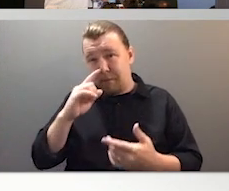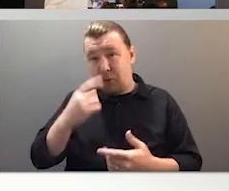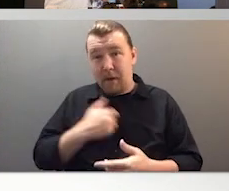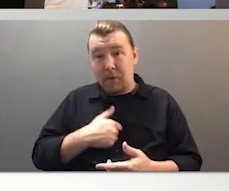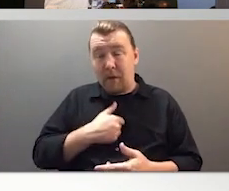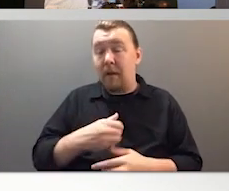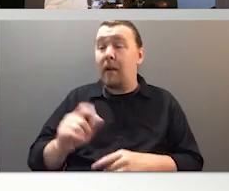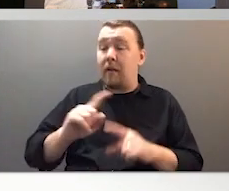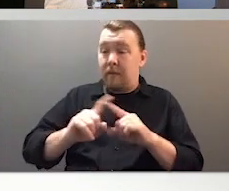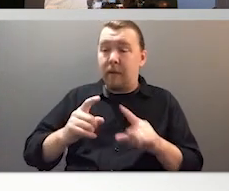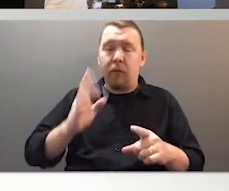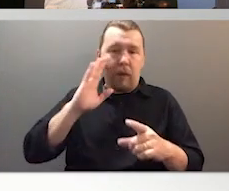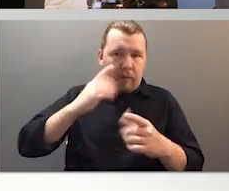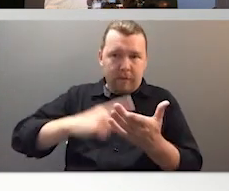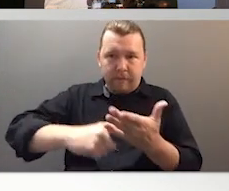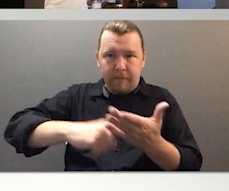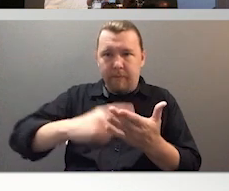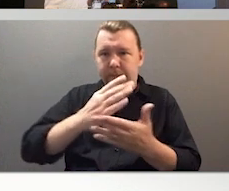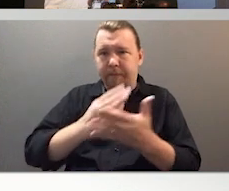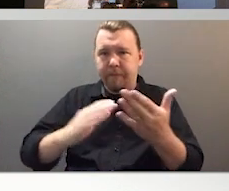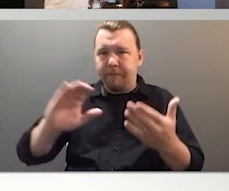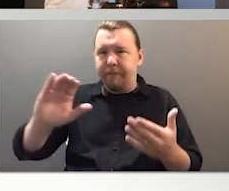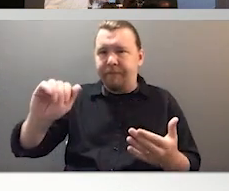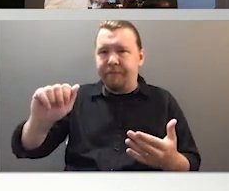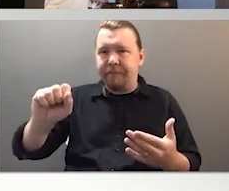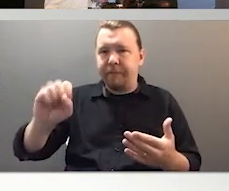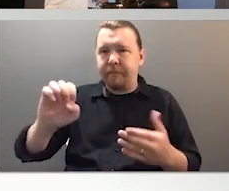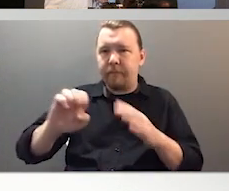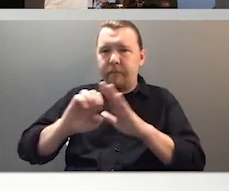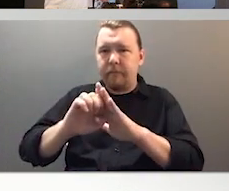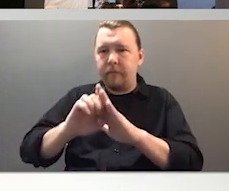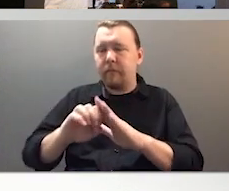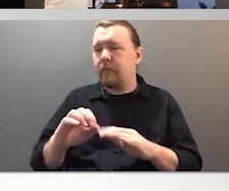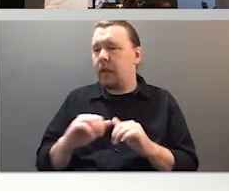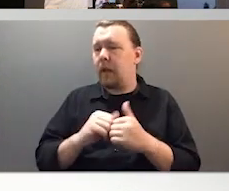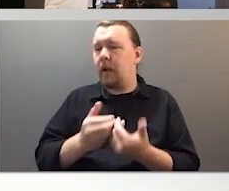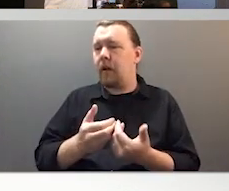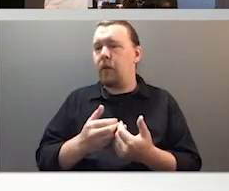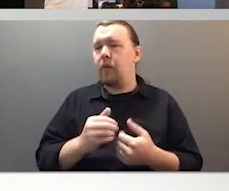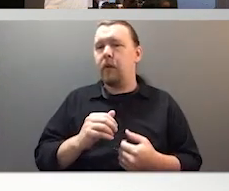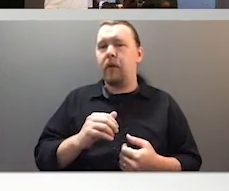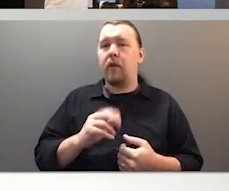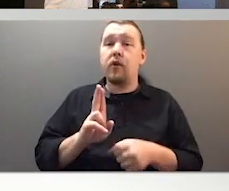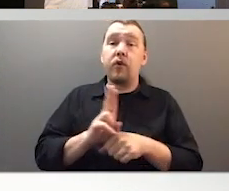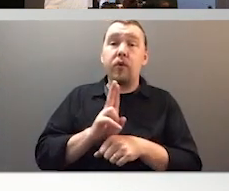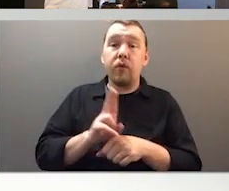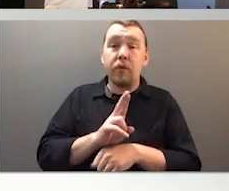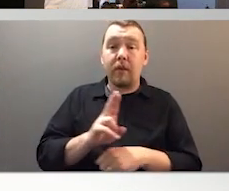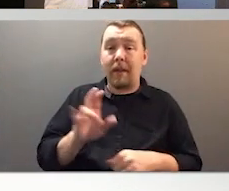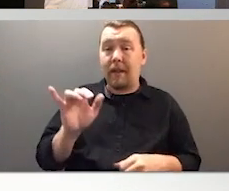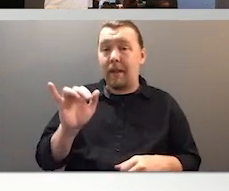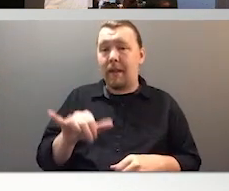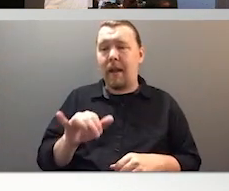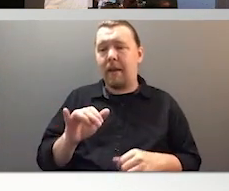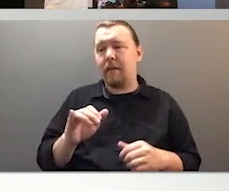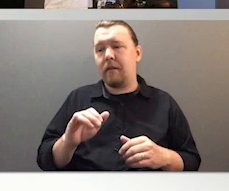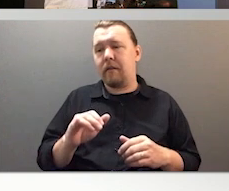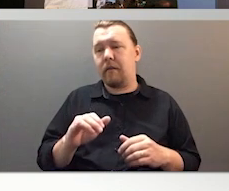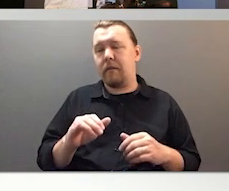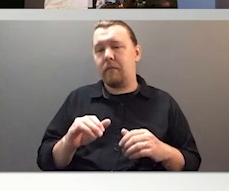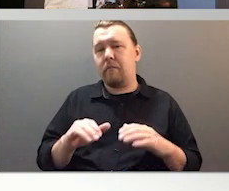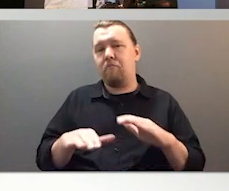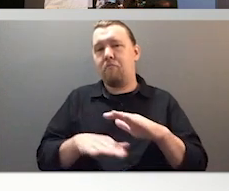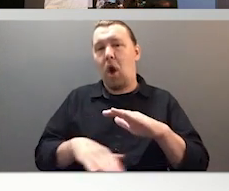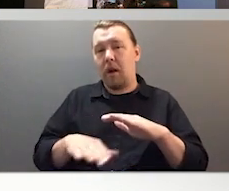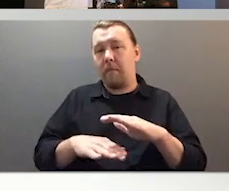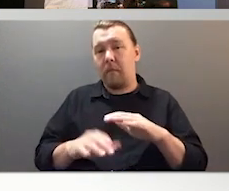So we're going to talk about some case examples in how using this kind of bottom-up approach can really be